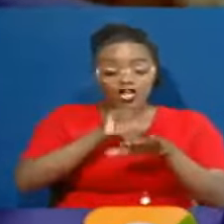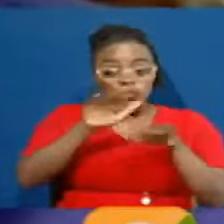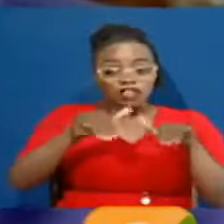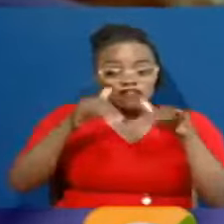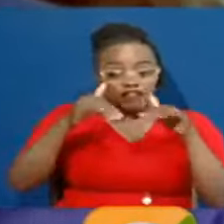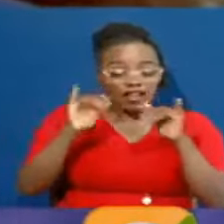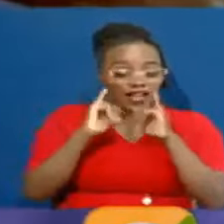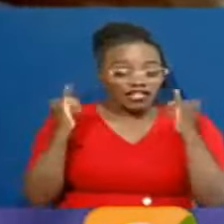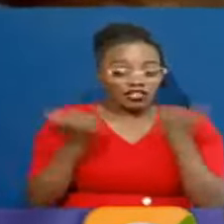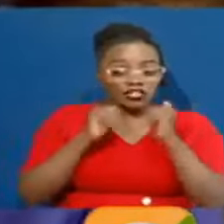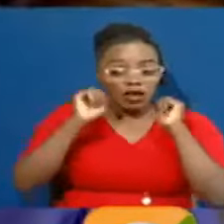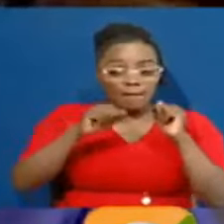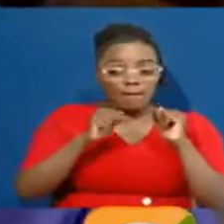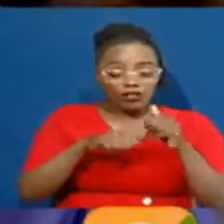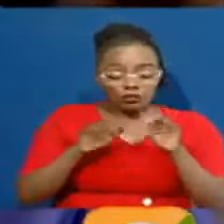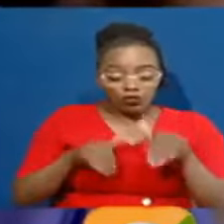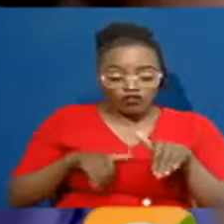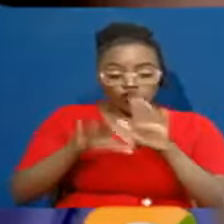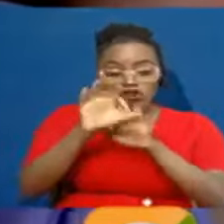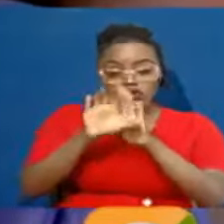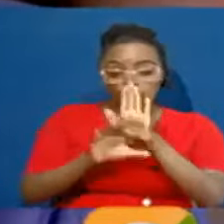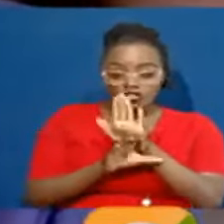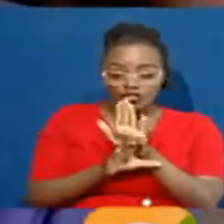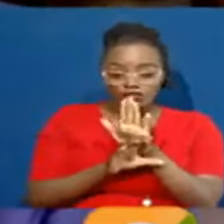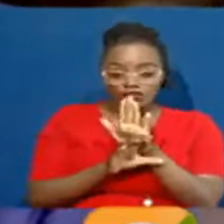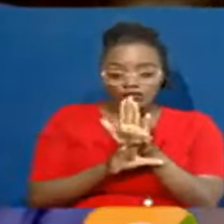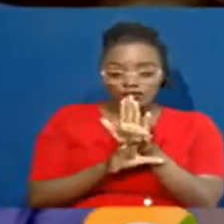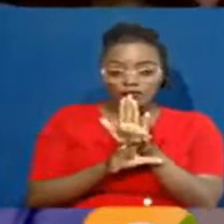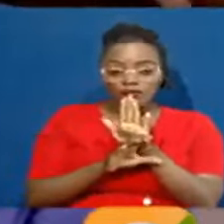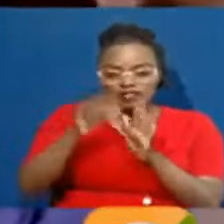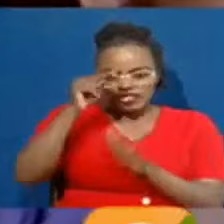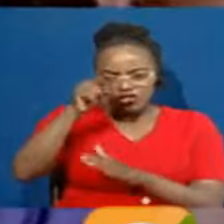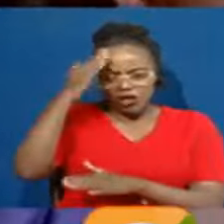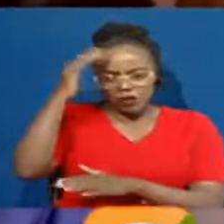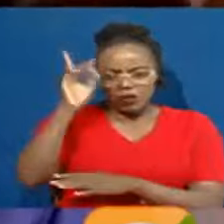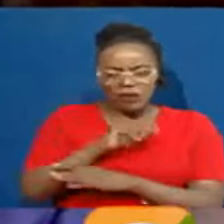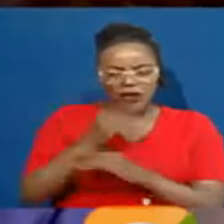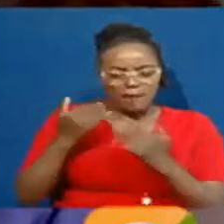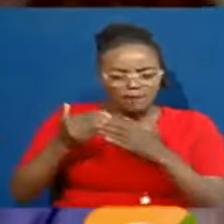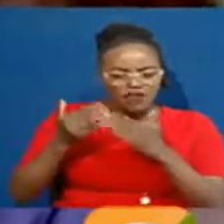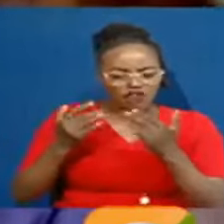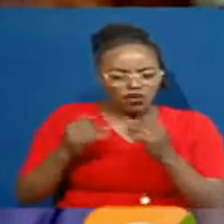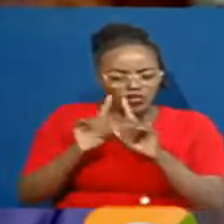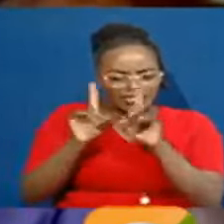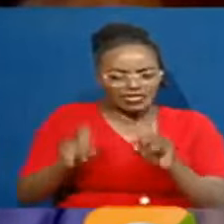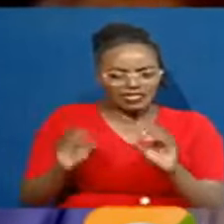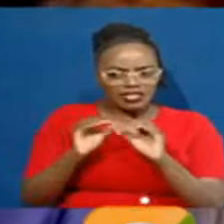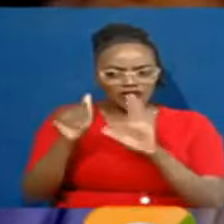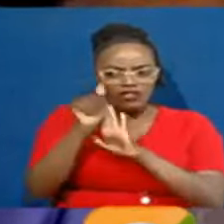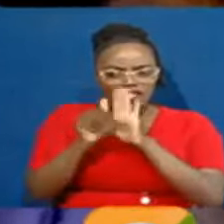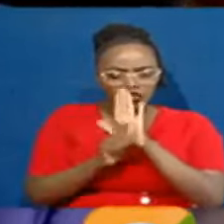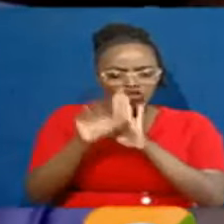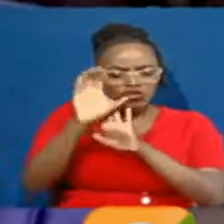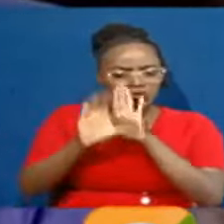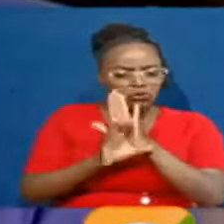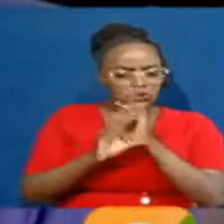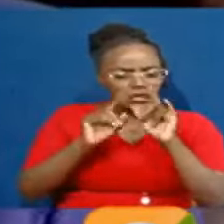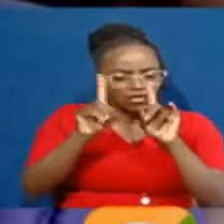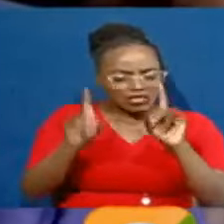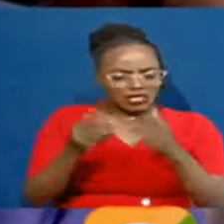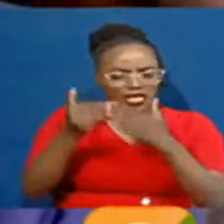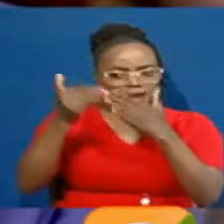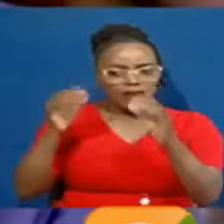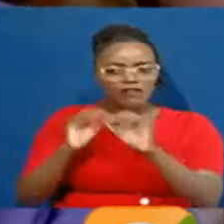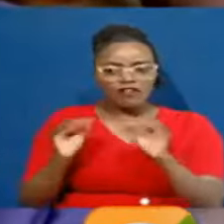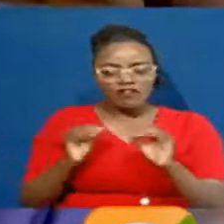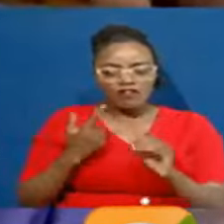an institution which can uphold the constitution. As you know, we had never tested this article of the constitution, but